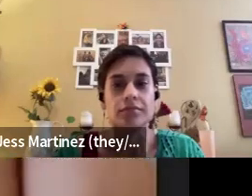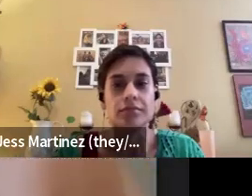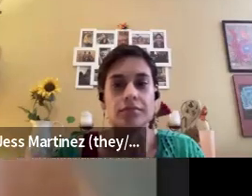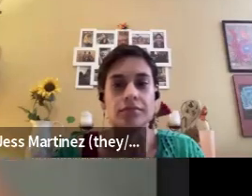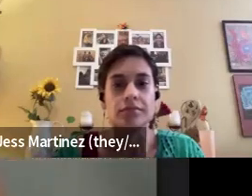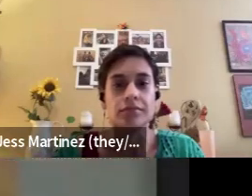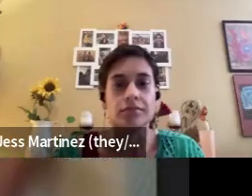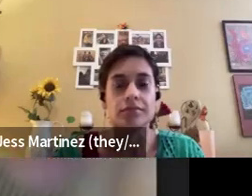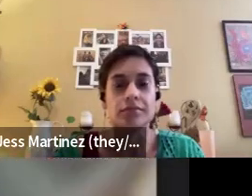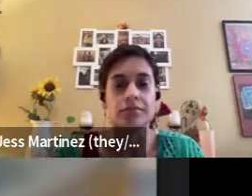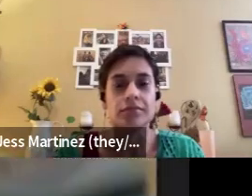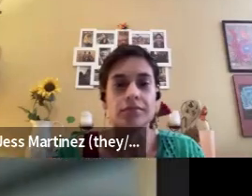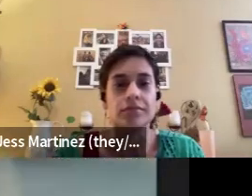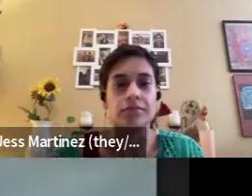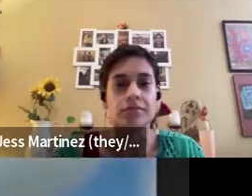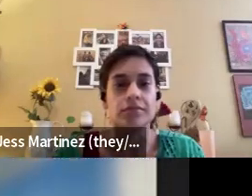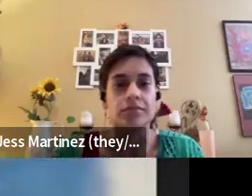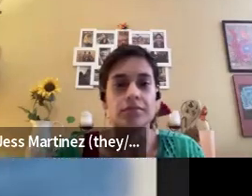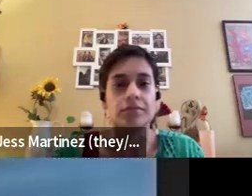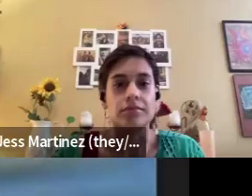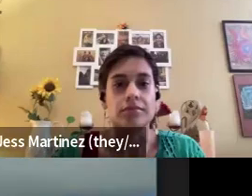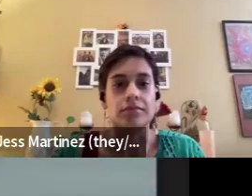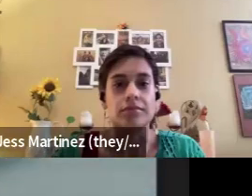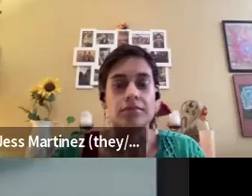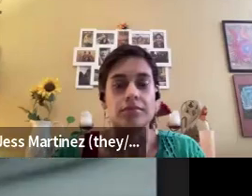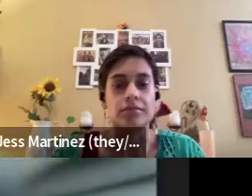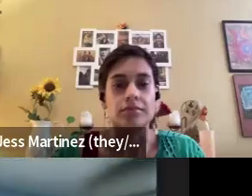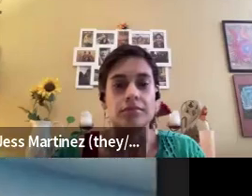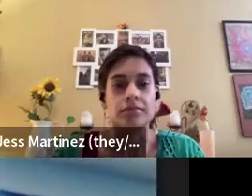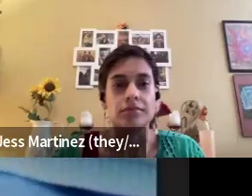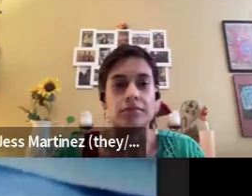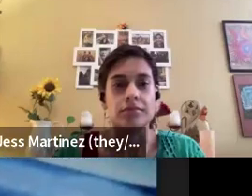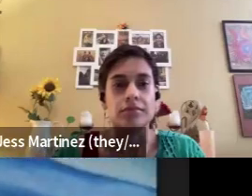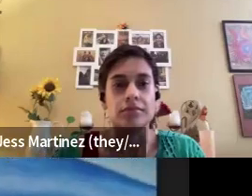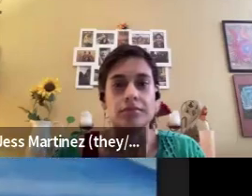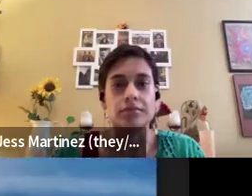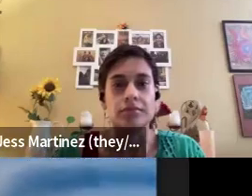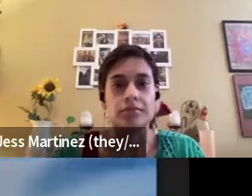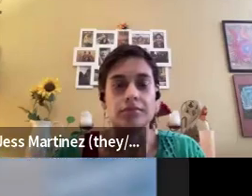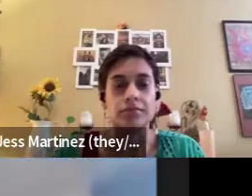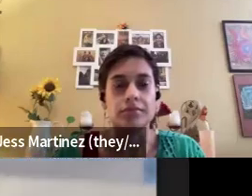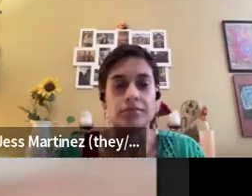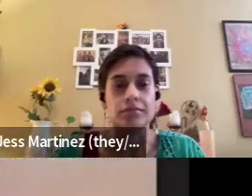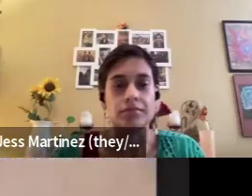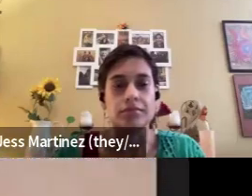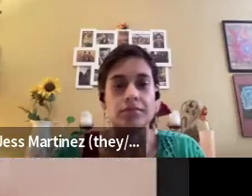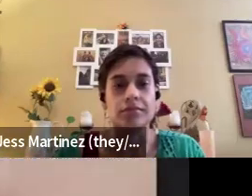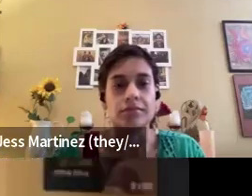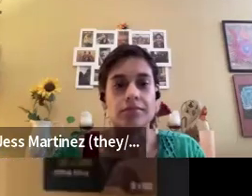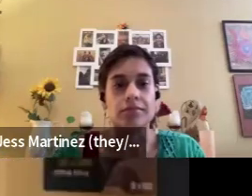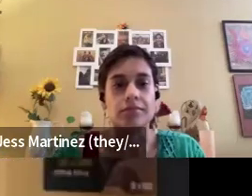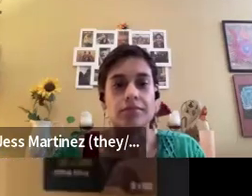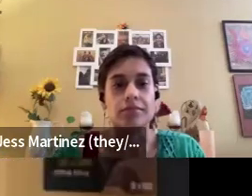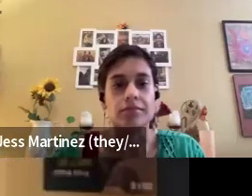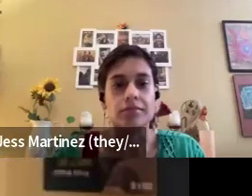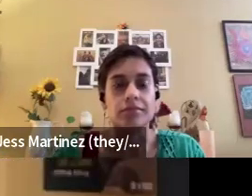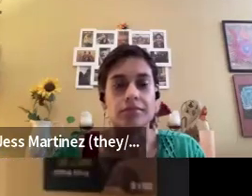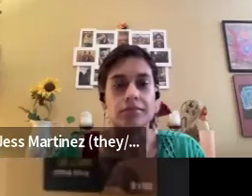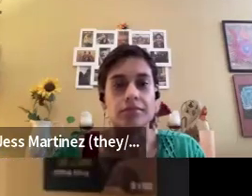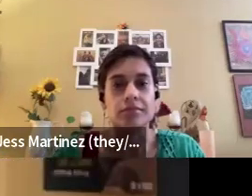the Prosperity Capital Partners buyout with physically moving their belongings. I don't remember